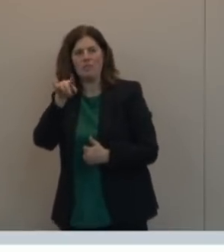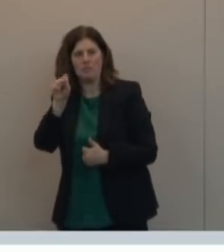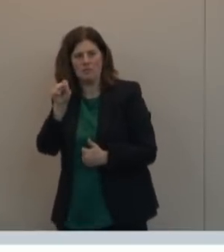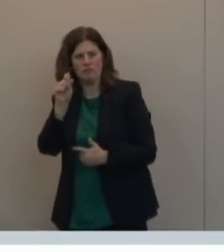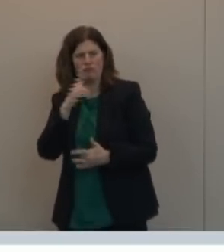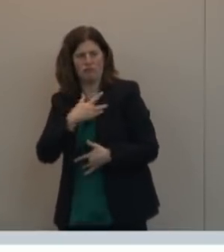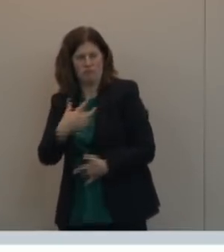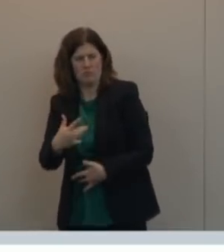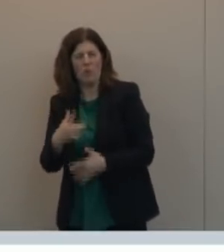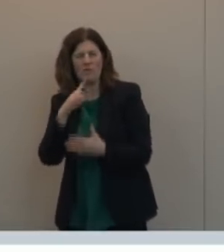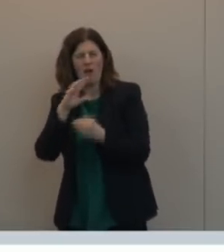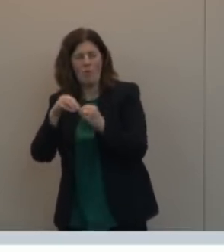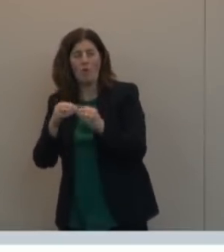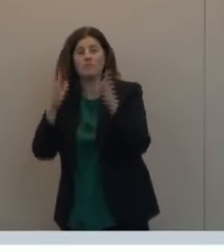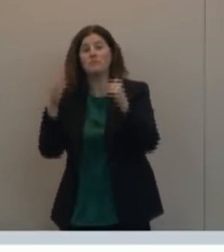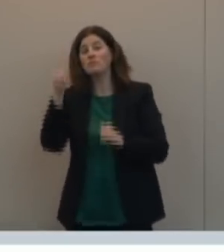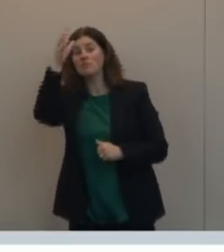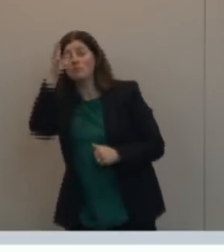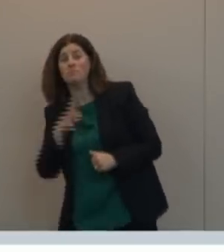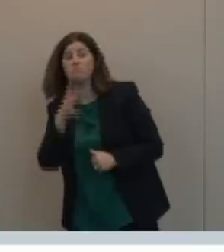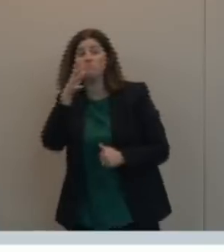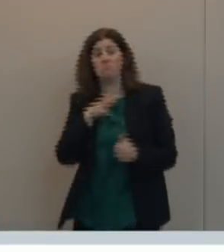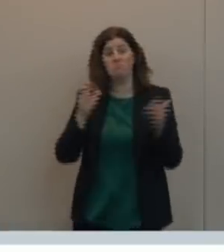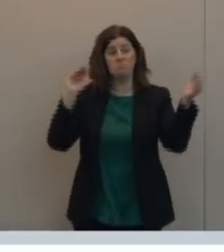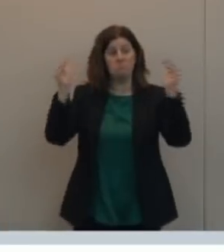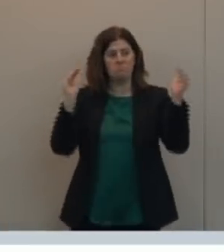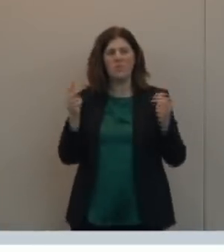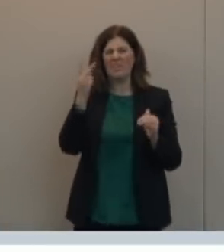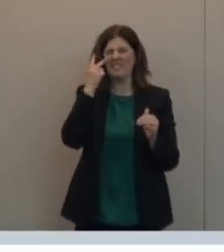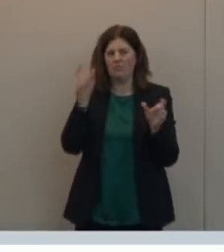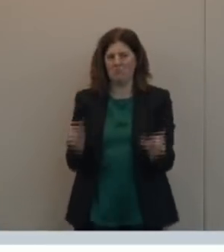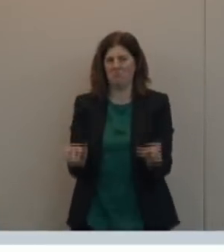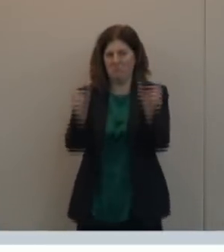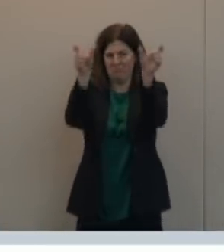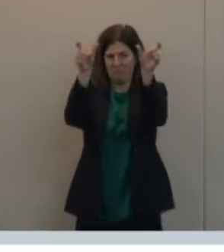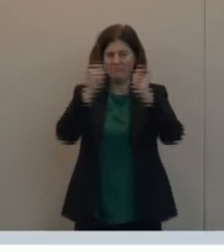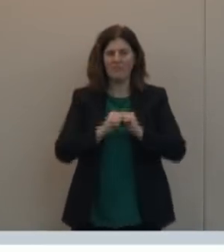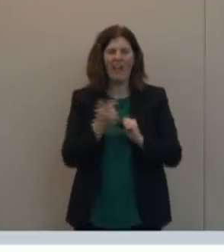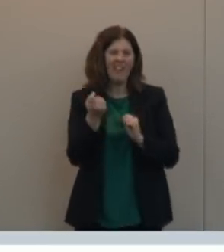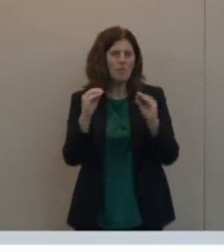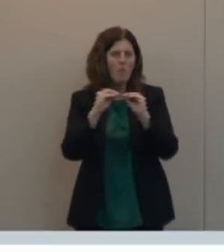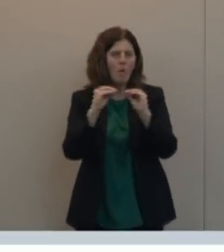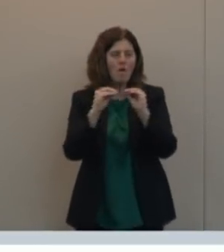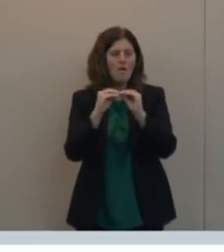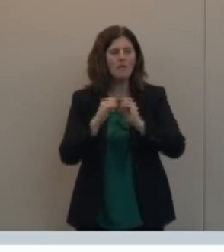as well. By gender, we're seeing a trend on the next slide of a little bit more